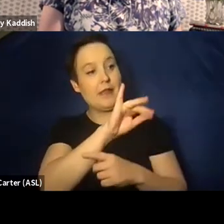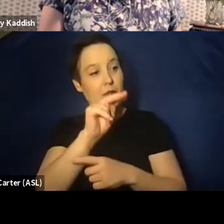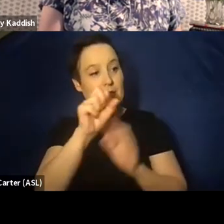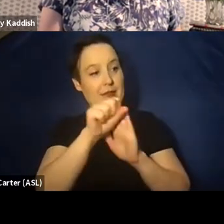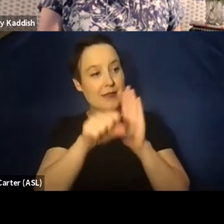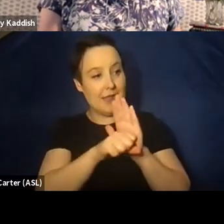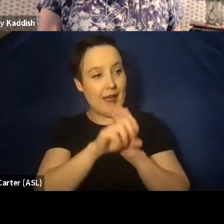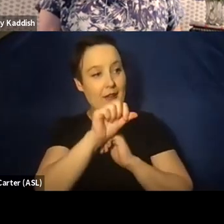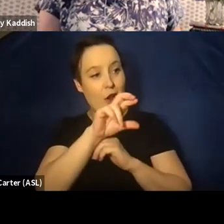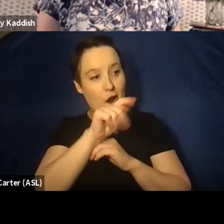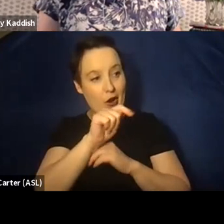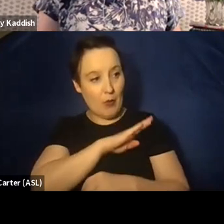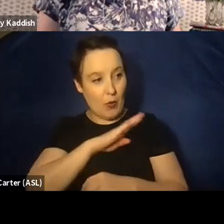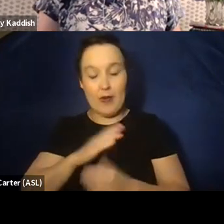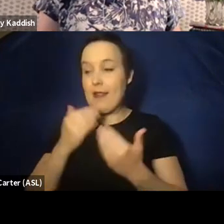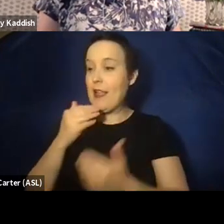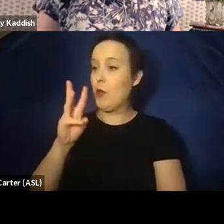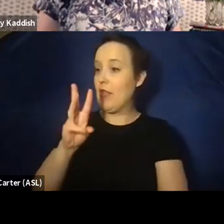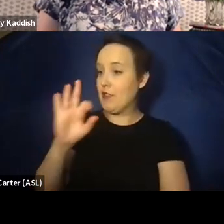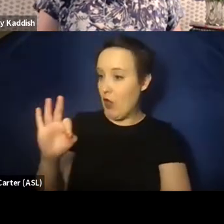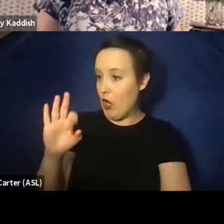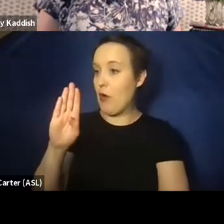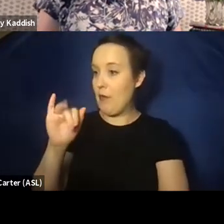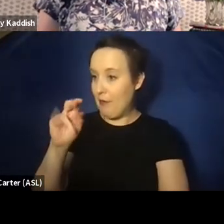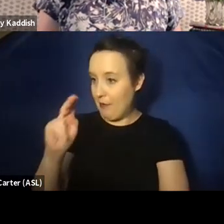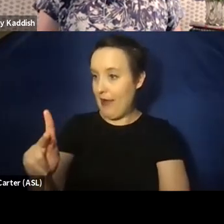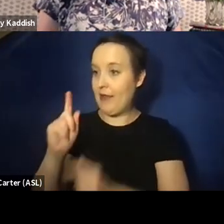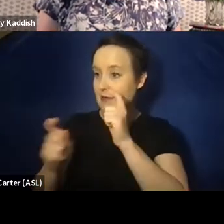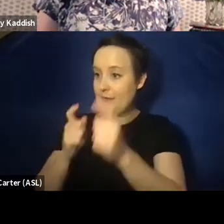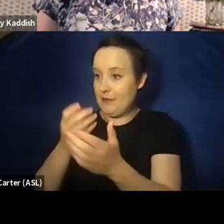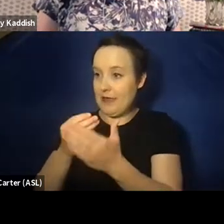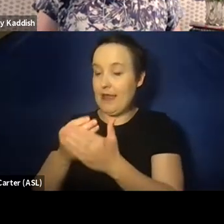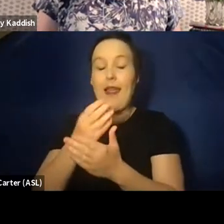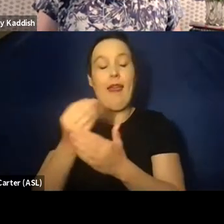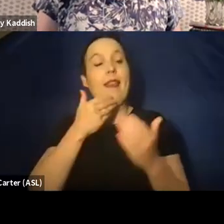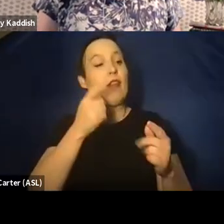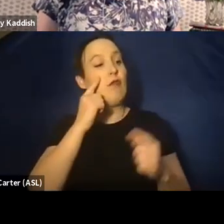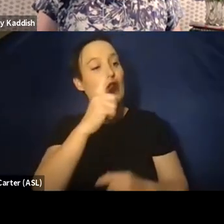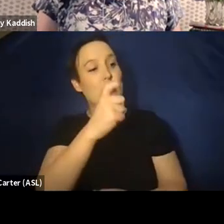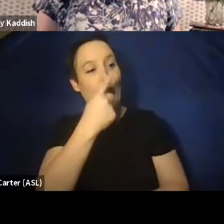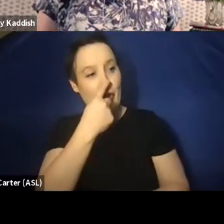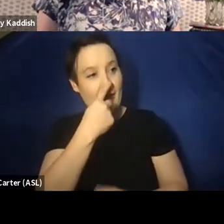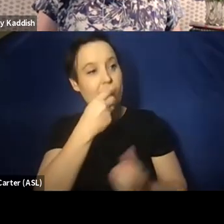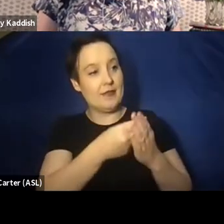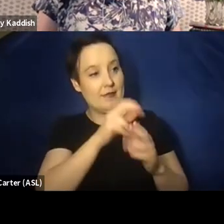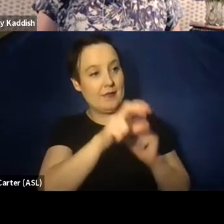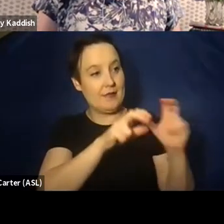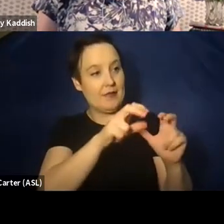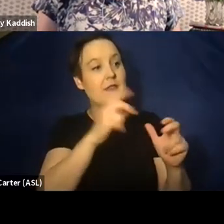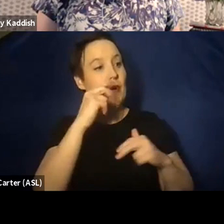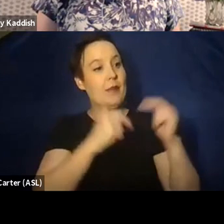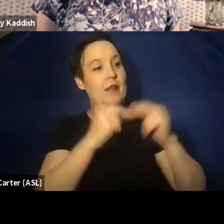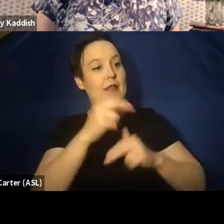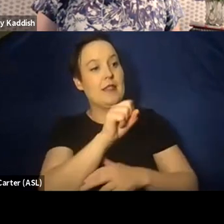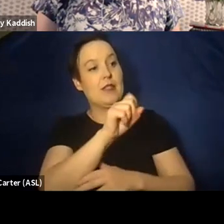Fargo Foundation also for supporting our operating budget. And thank you to the Target Foundation for funding the construction of the studio that I